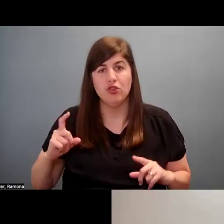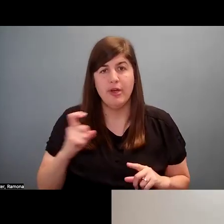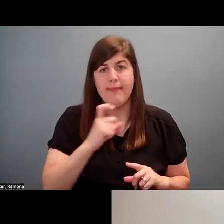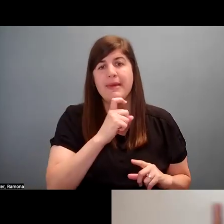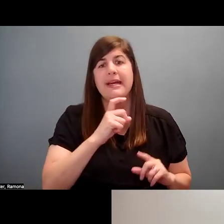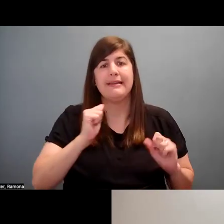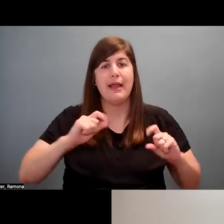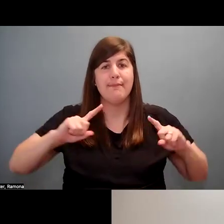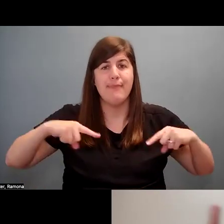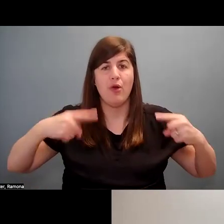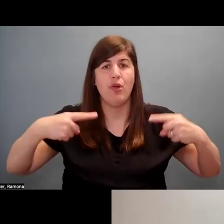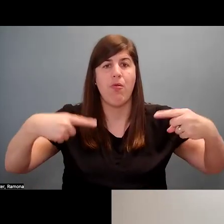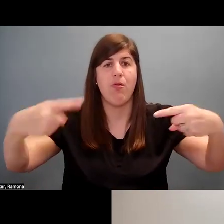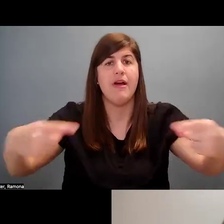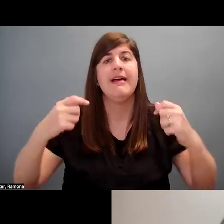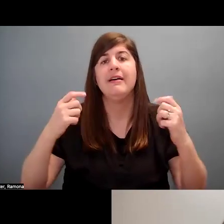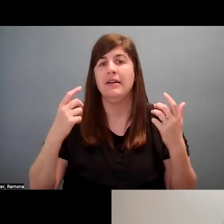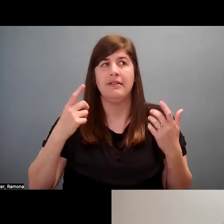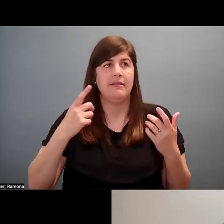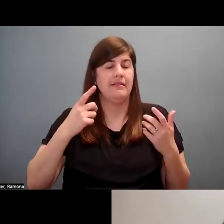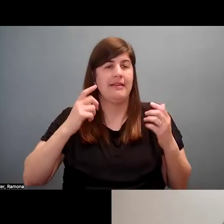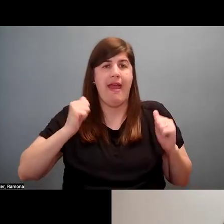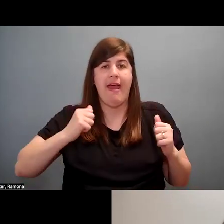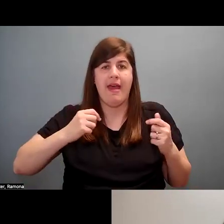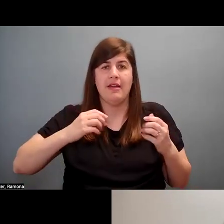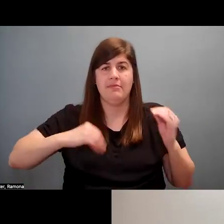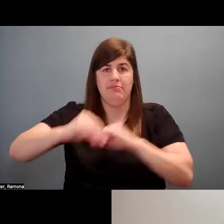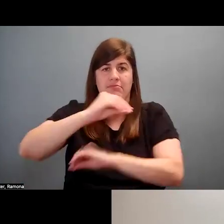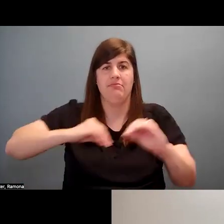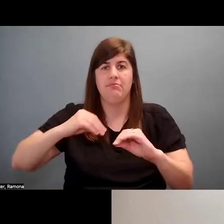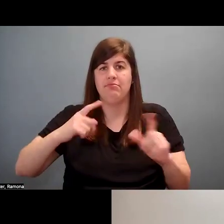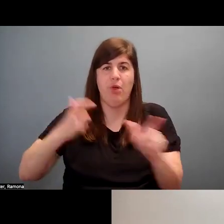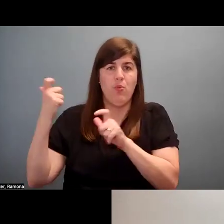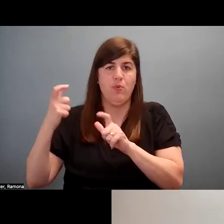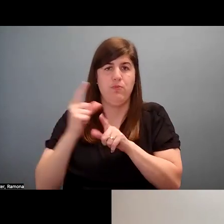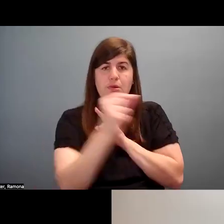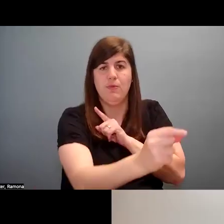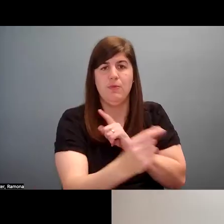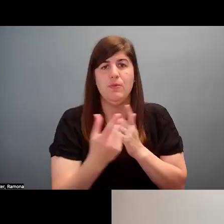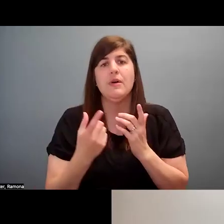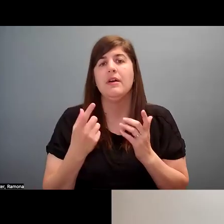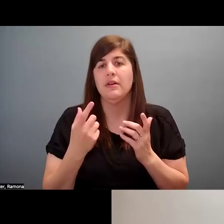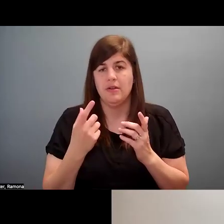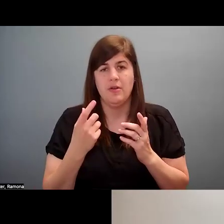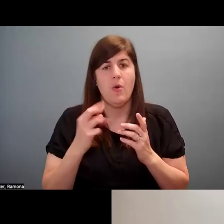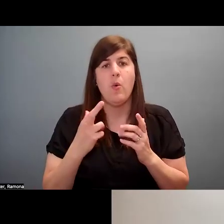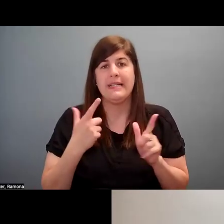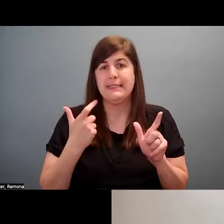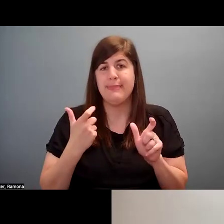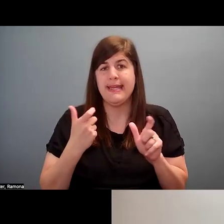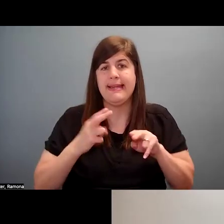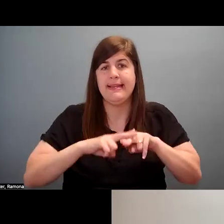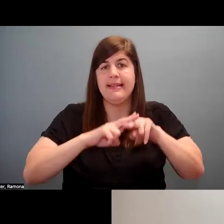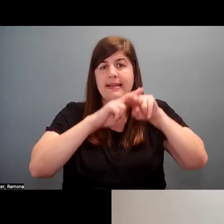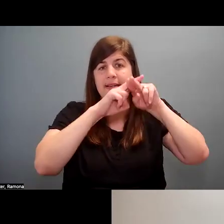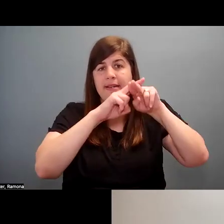roll, like they can go around so quick. They can also change their speed